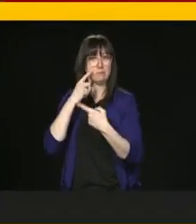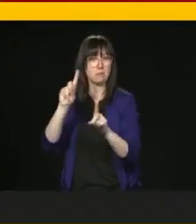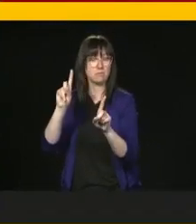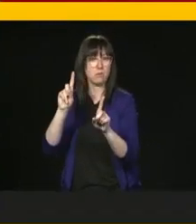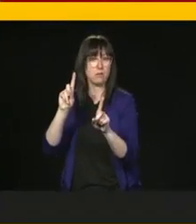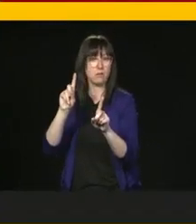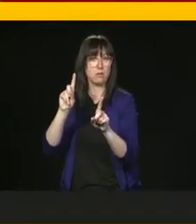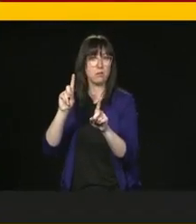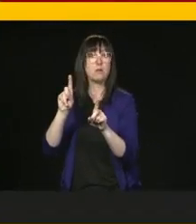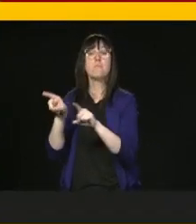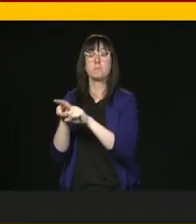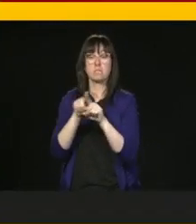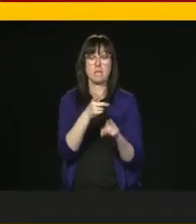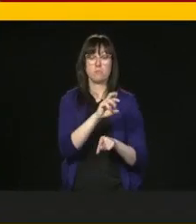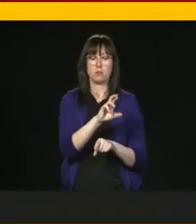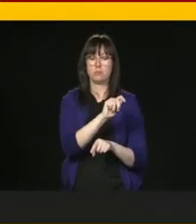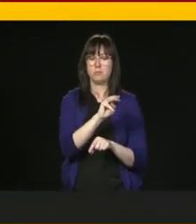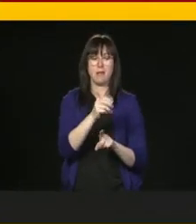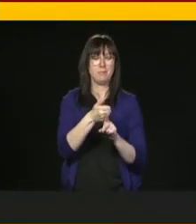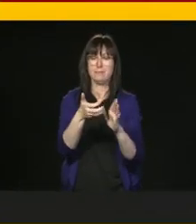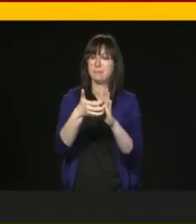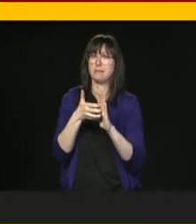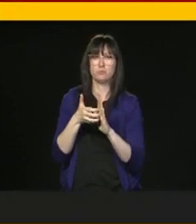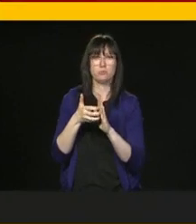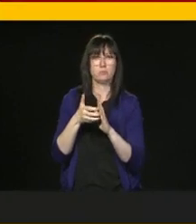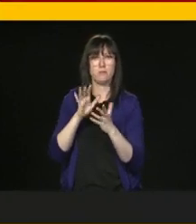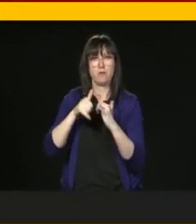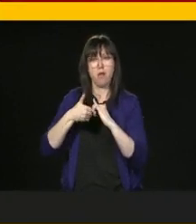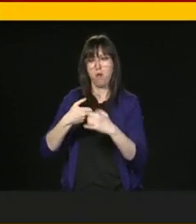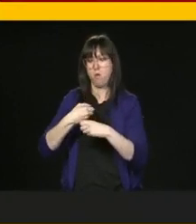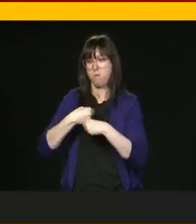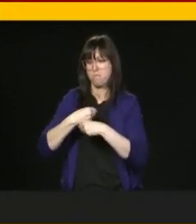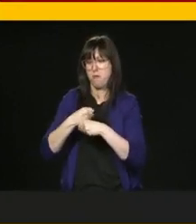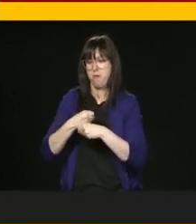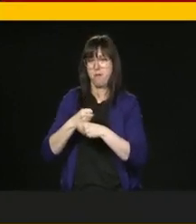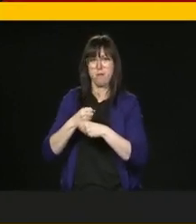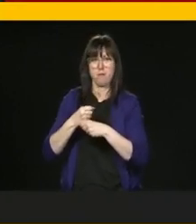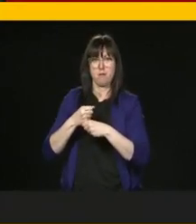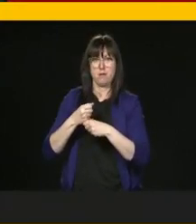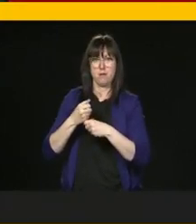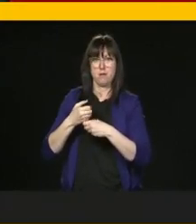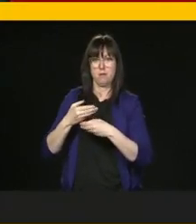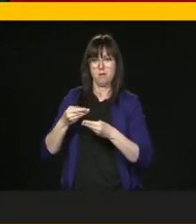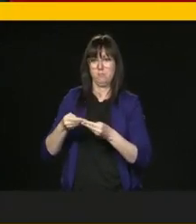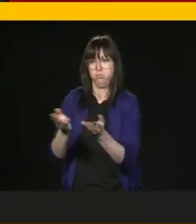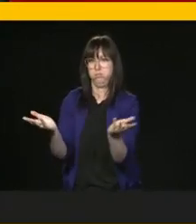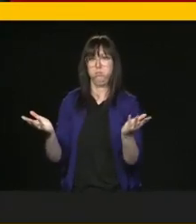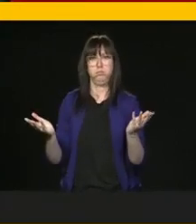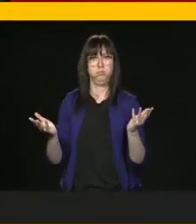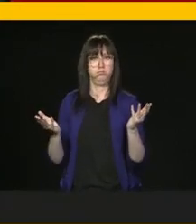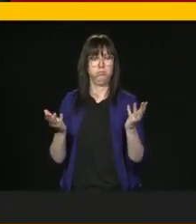essential to then produce and distribute this vaccine large scale.